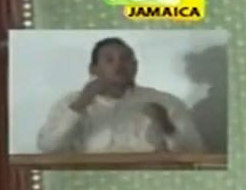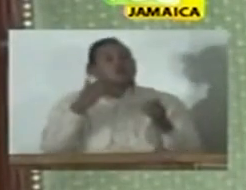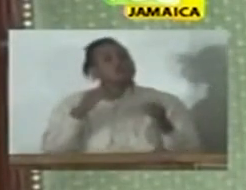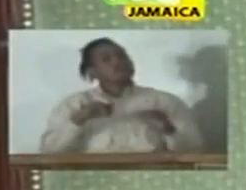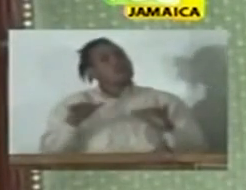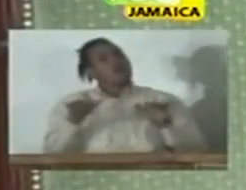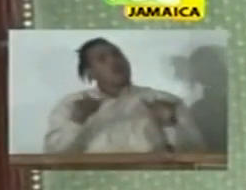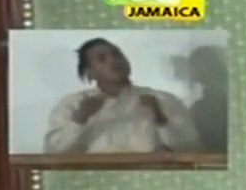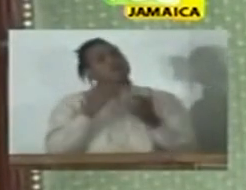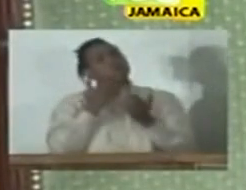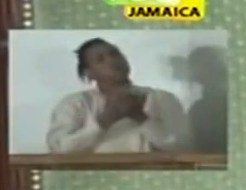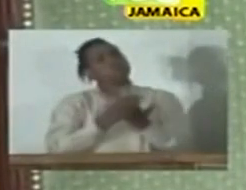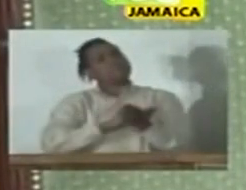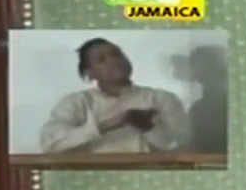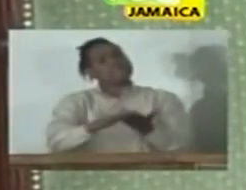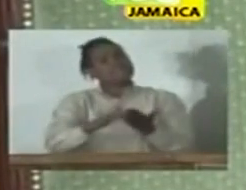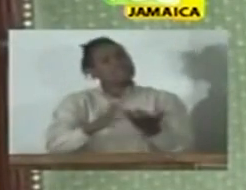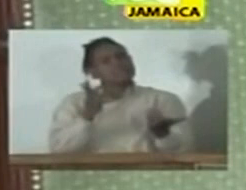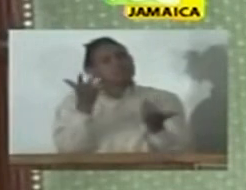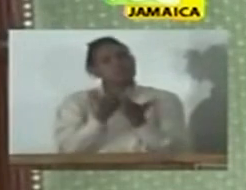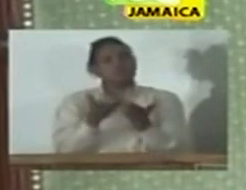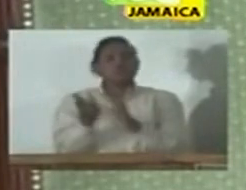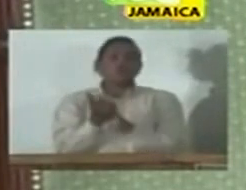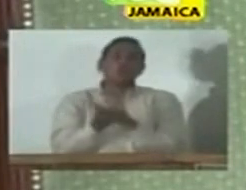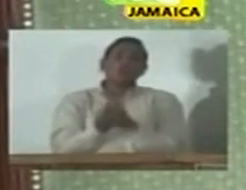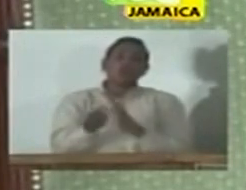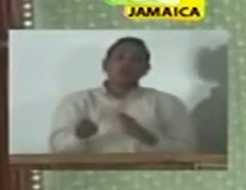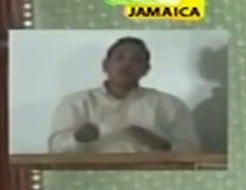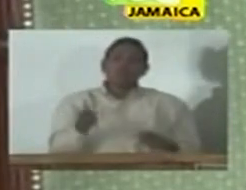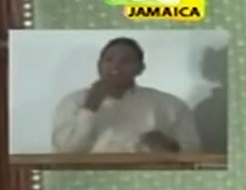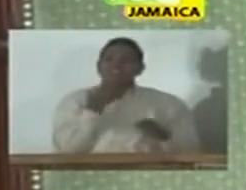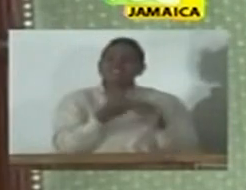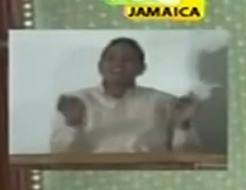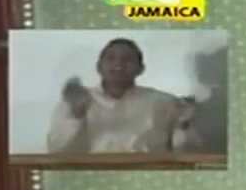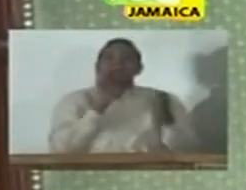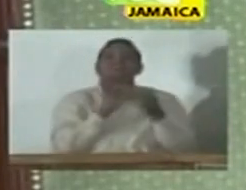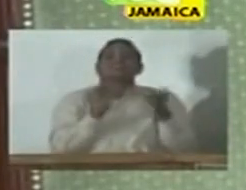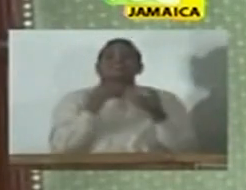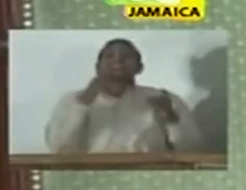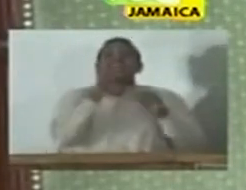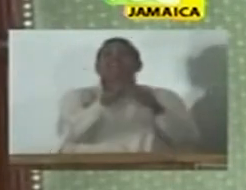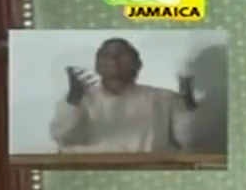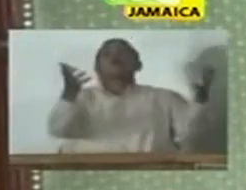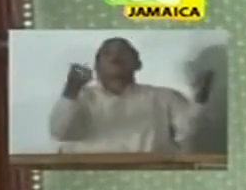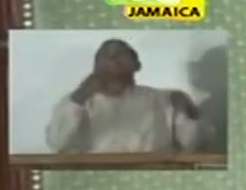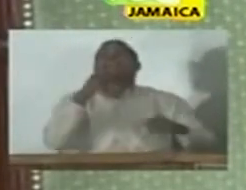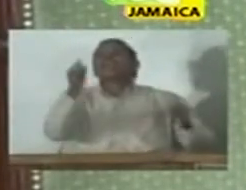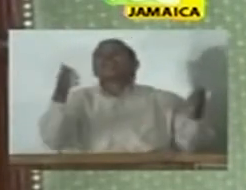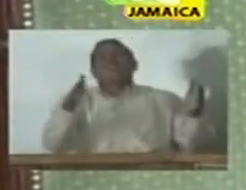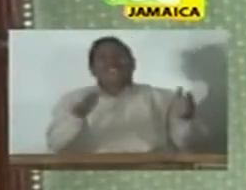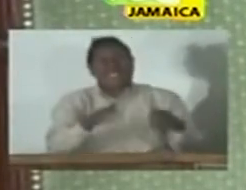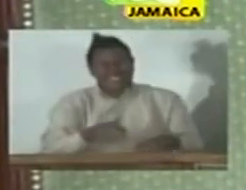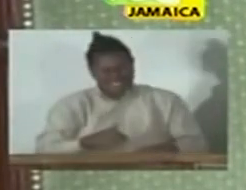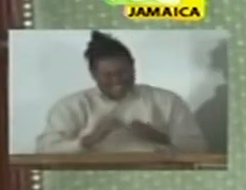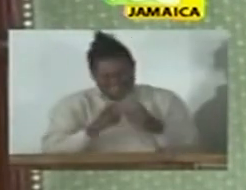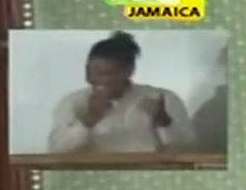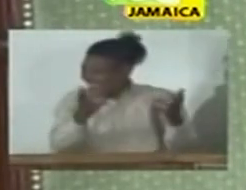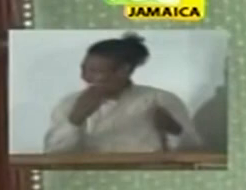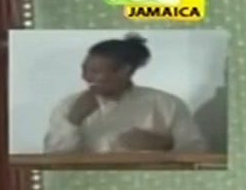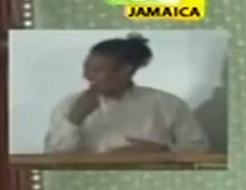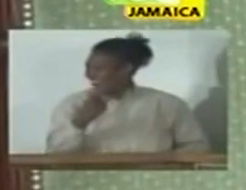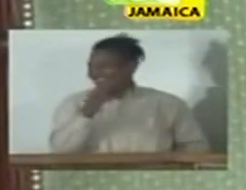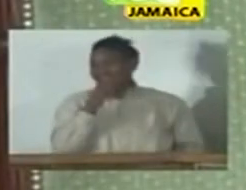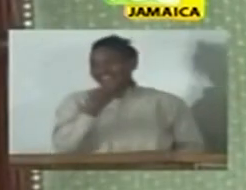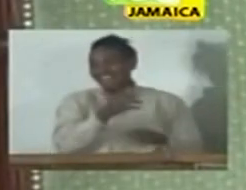and within the terms of the law. You don't have freedom of speech to say anything where you want to say, in which part you want to say. That's not what freedom of